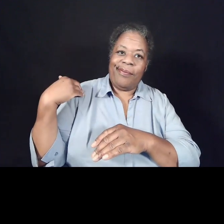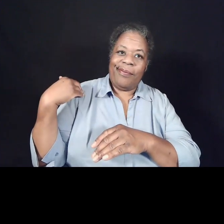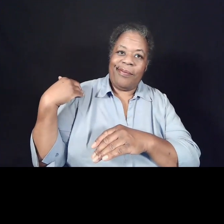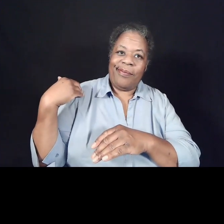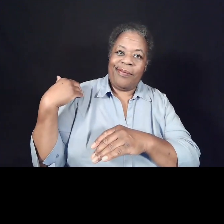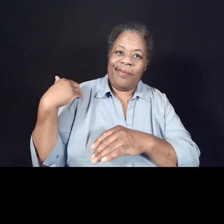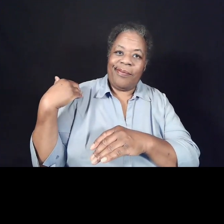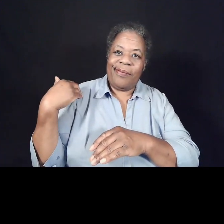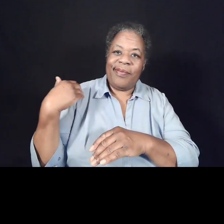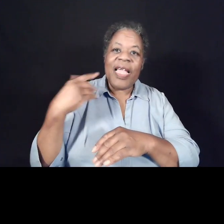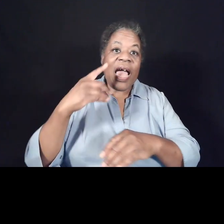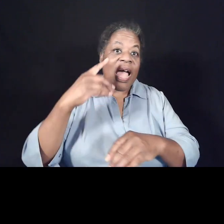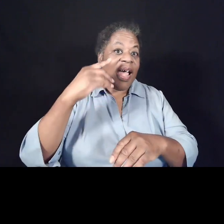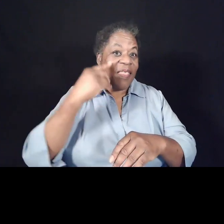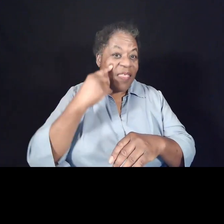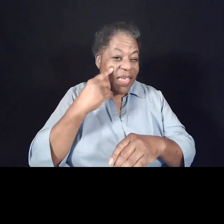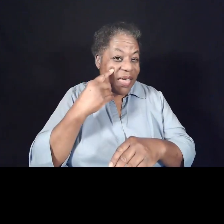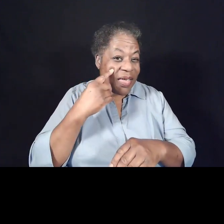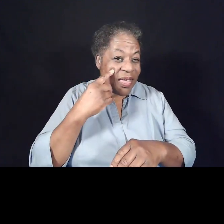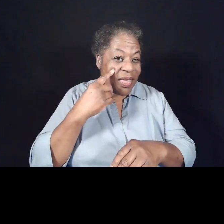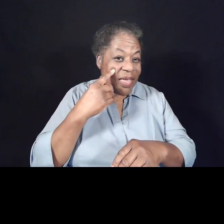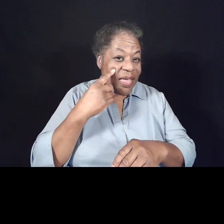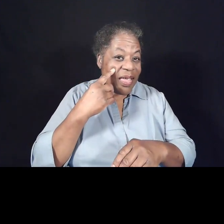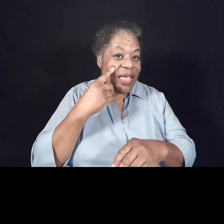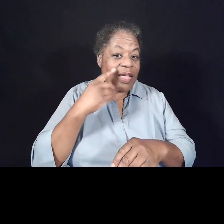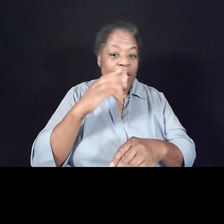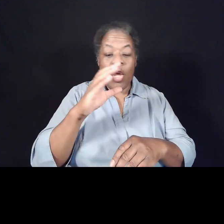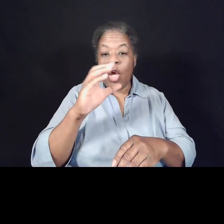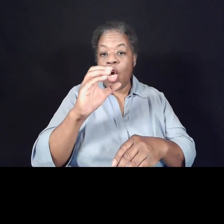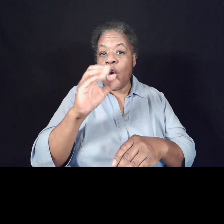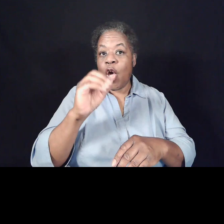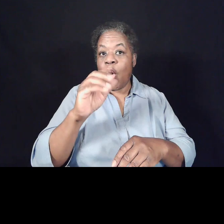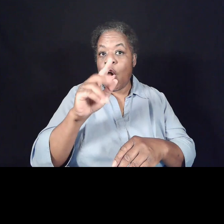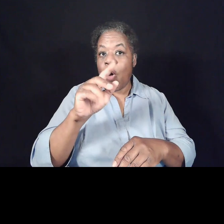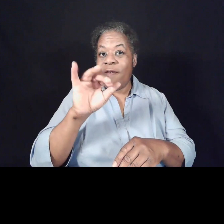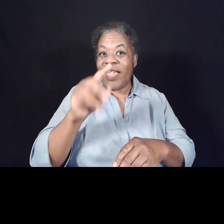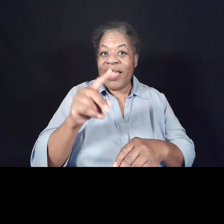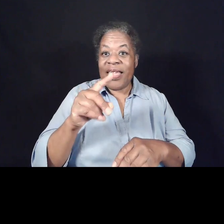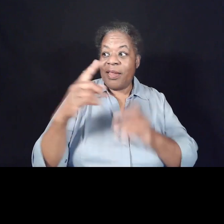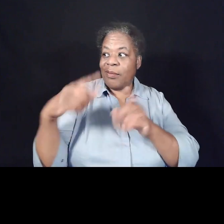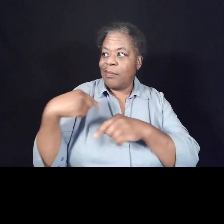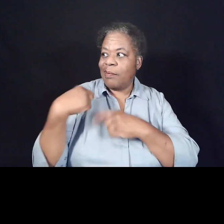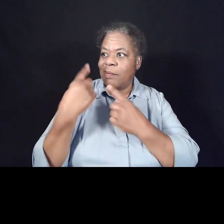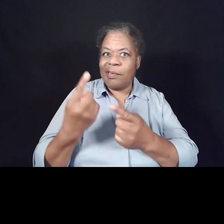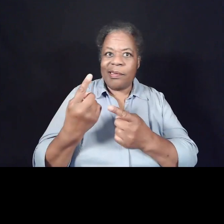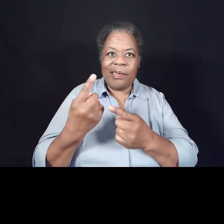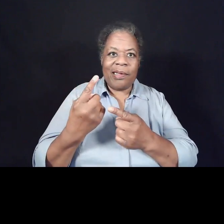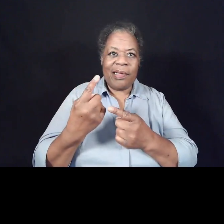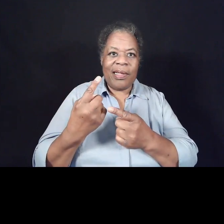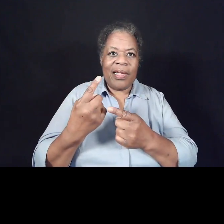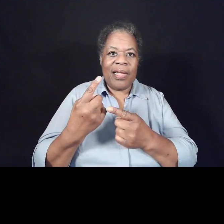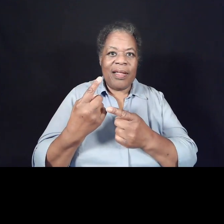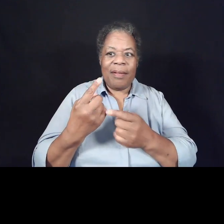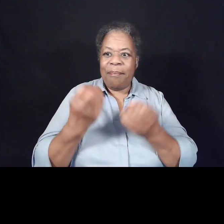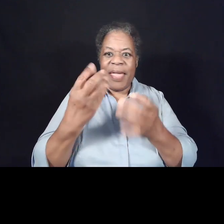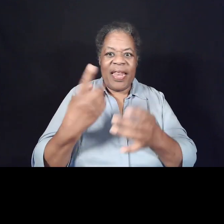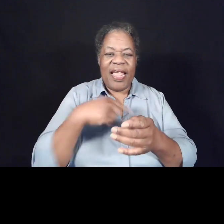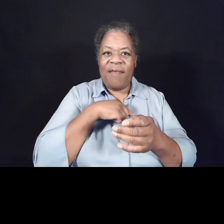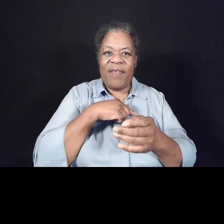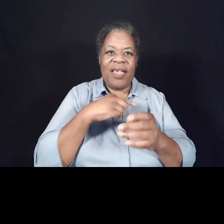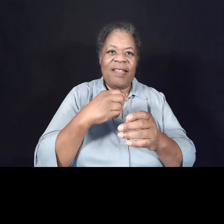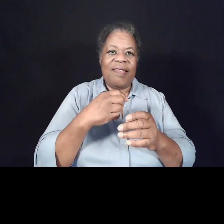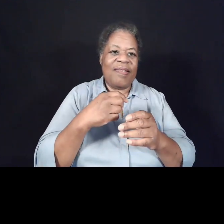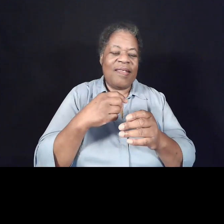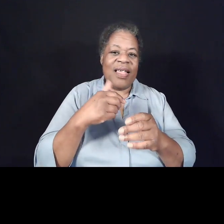I think it's safe to say that COVID and the past couple of years have knocked many of us out of our